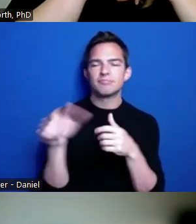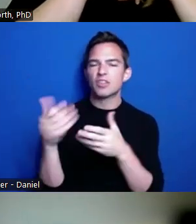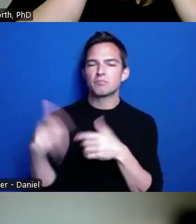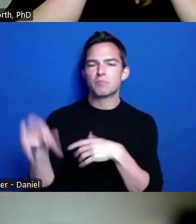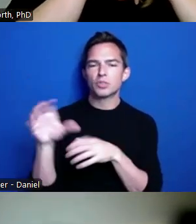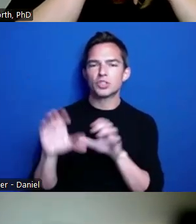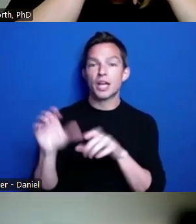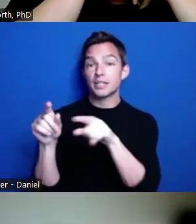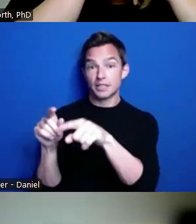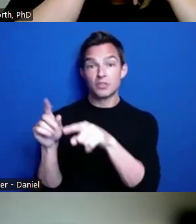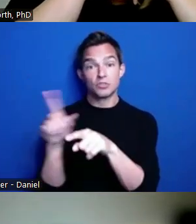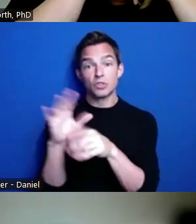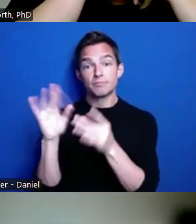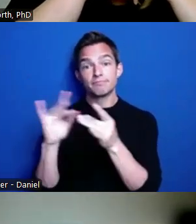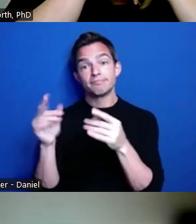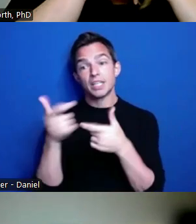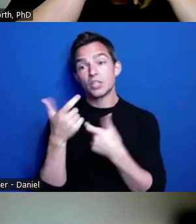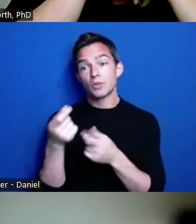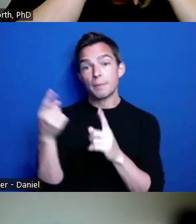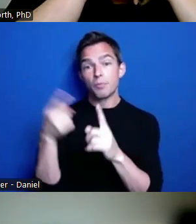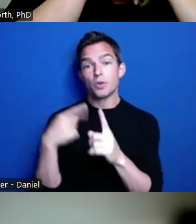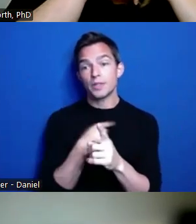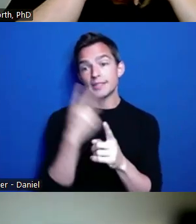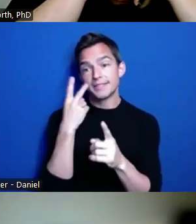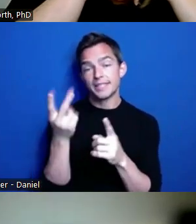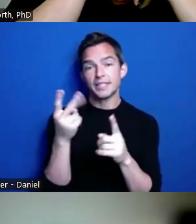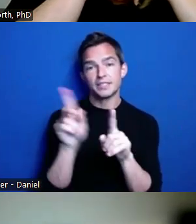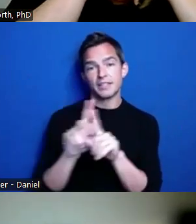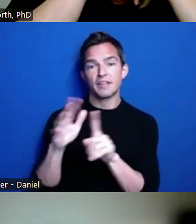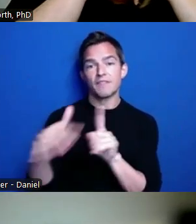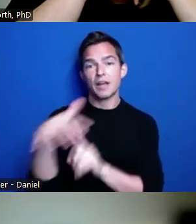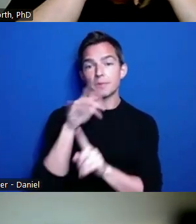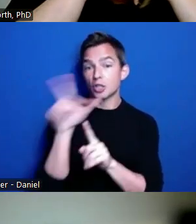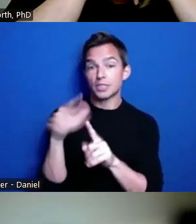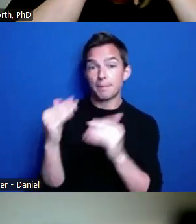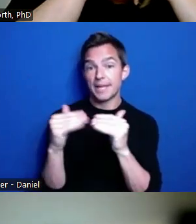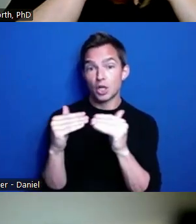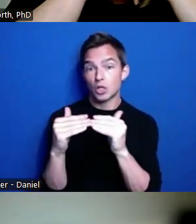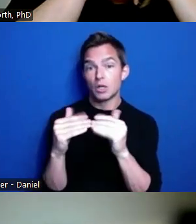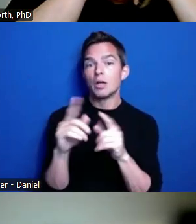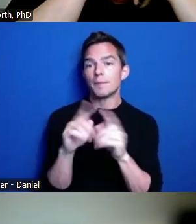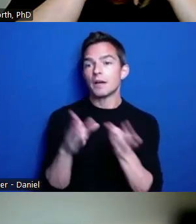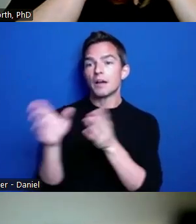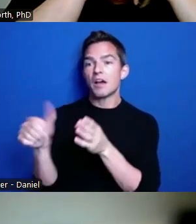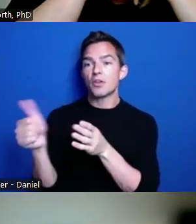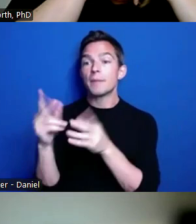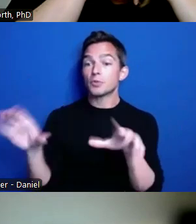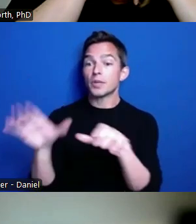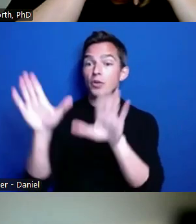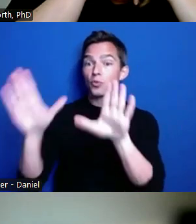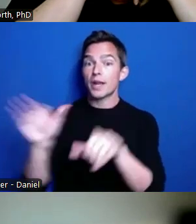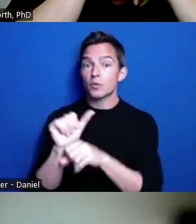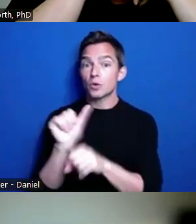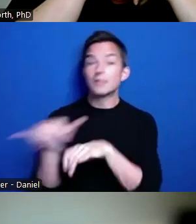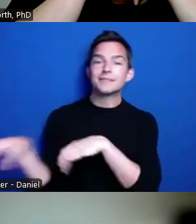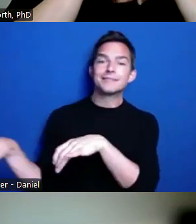you're highlighting an interesting point, which is something that I think we see in a range of settings, not just within the peer space. You know, folks that are doing great work, the